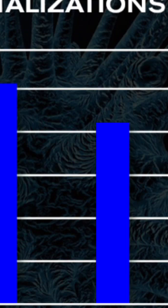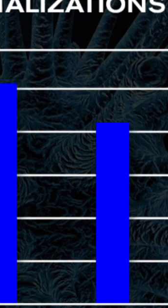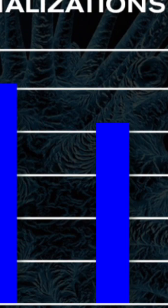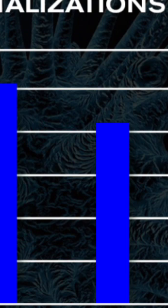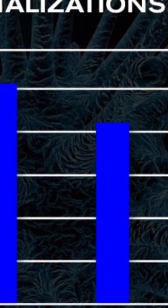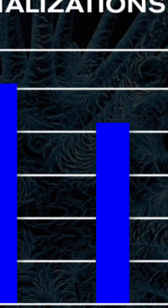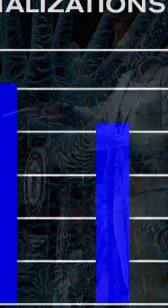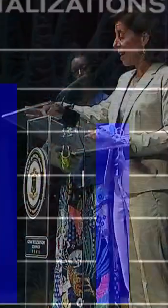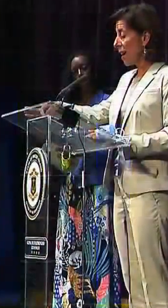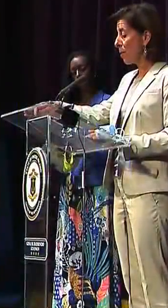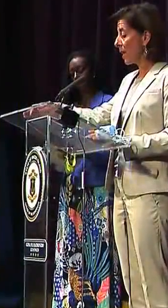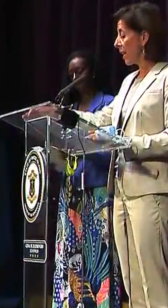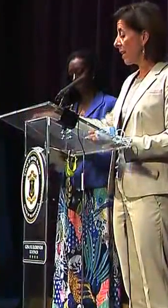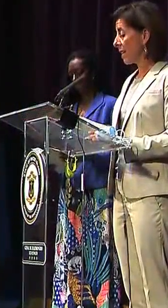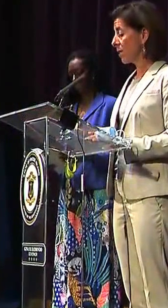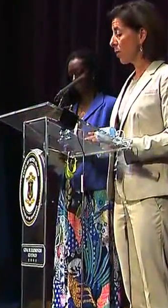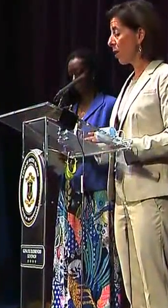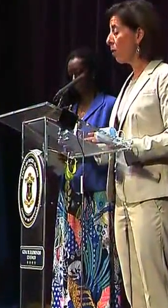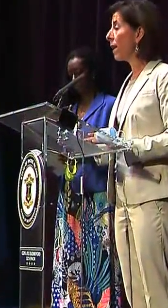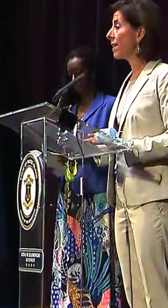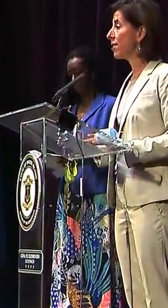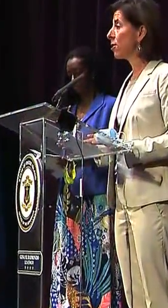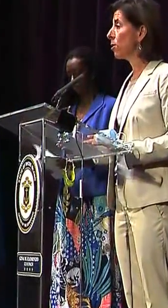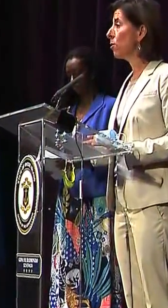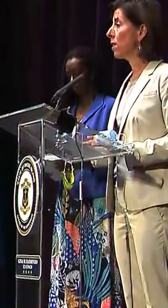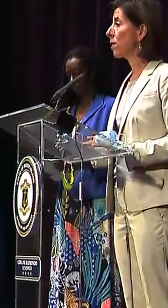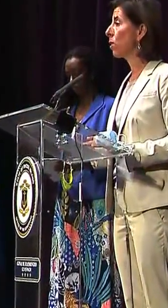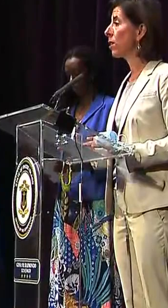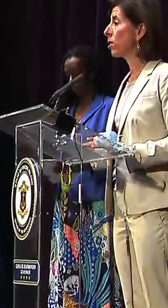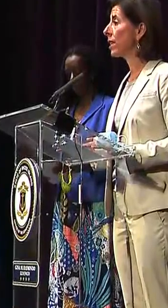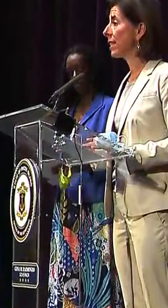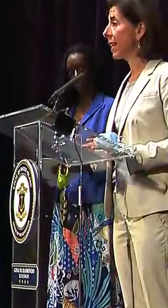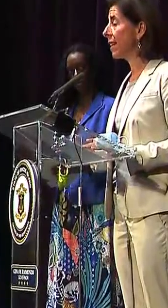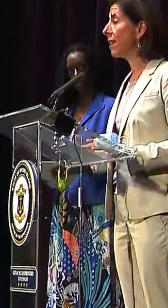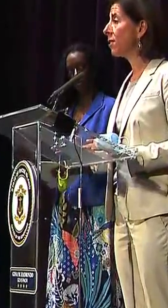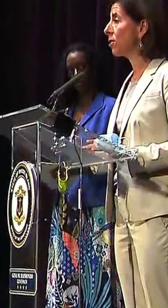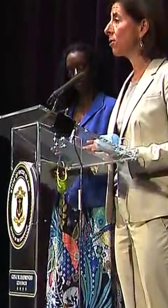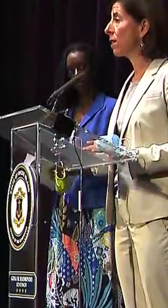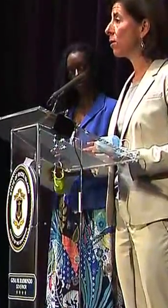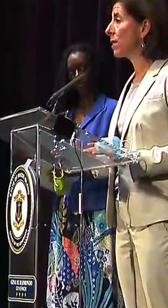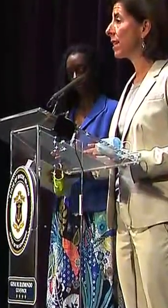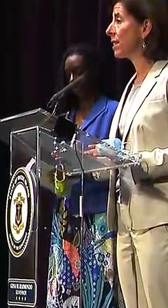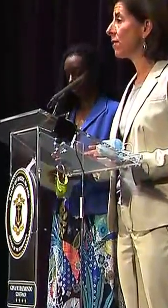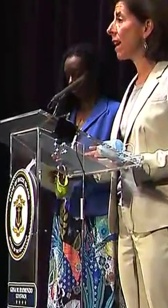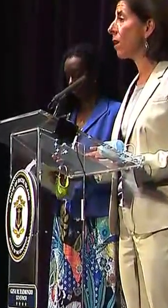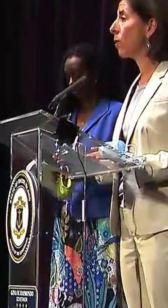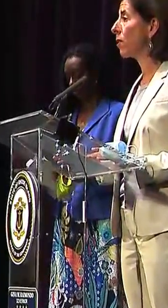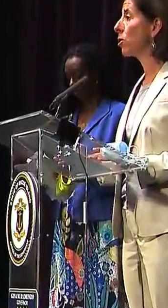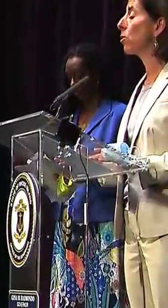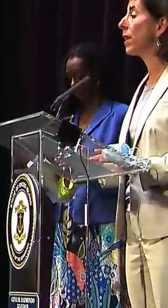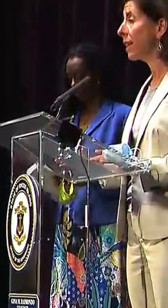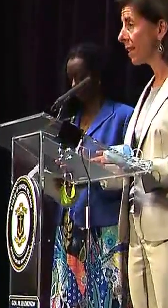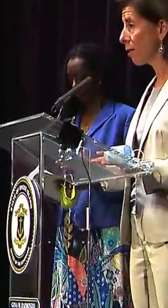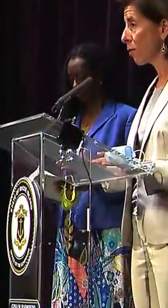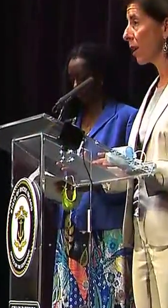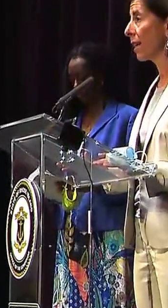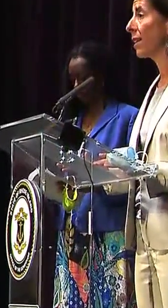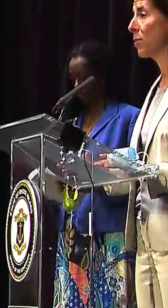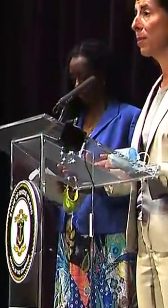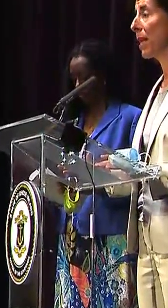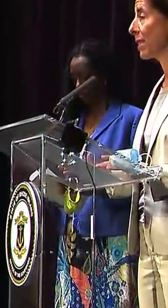on ventilators. Rhode Island's daily positivity rate remains at around 2%. The governor says a big reason the state hasn't seen